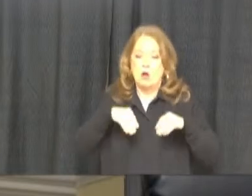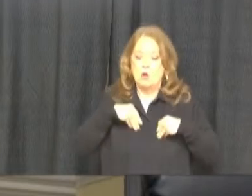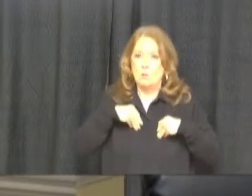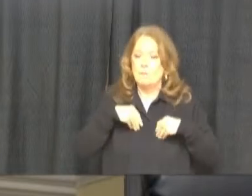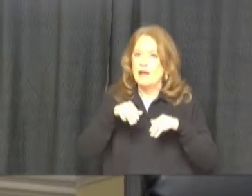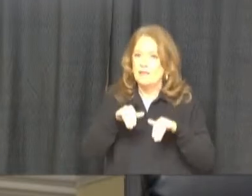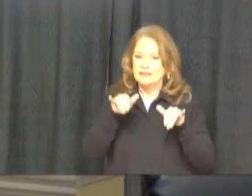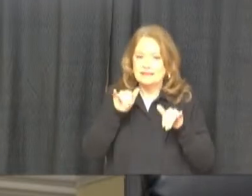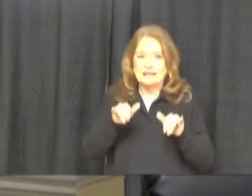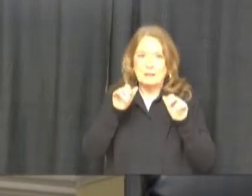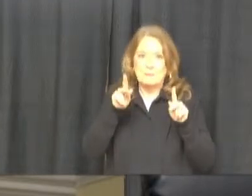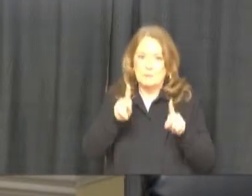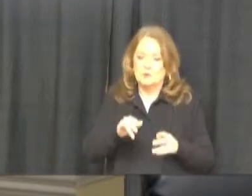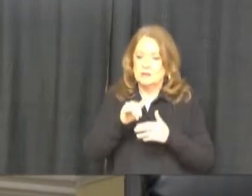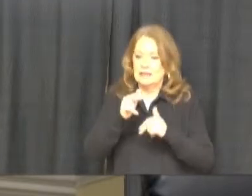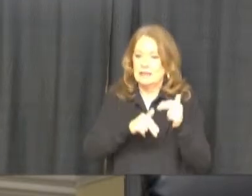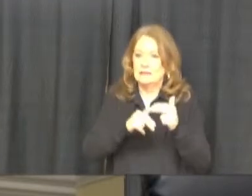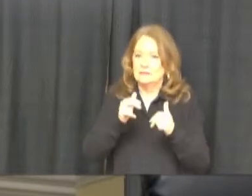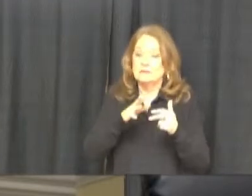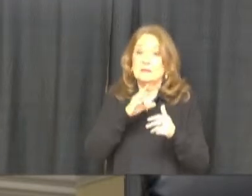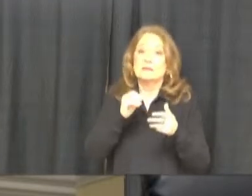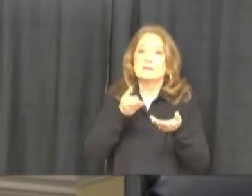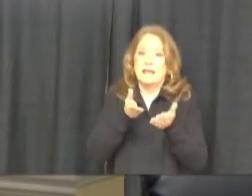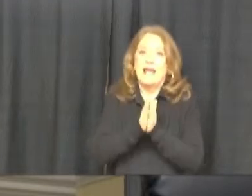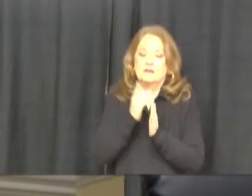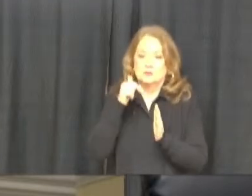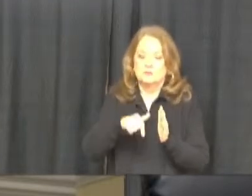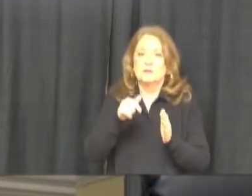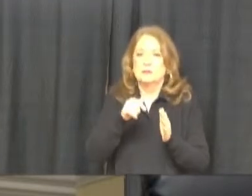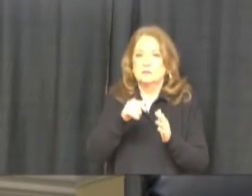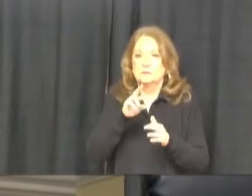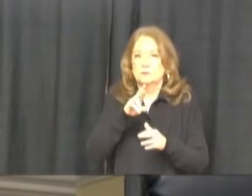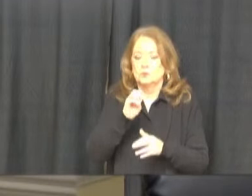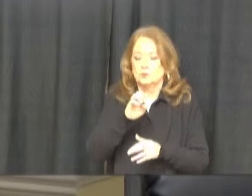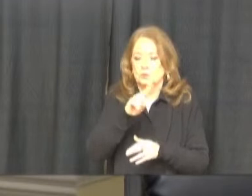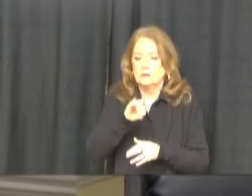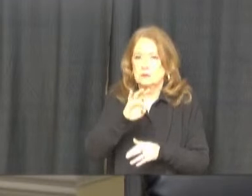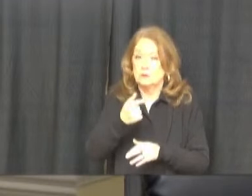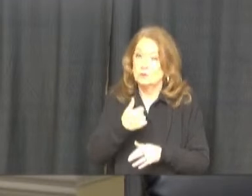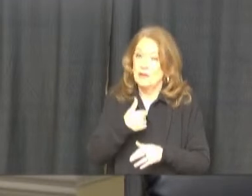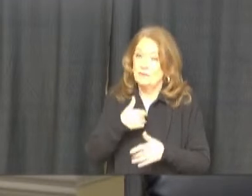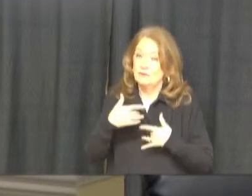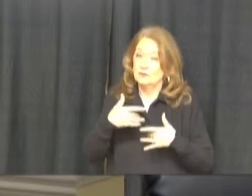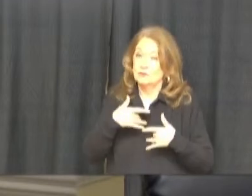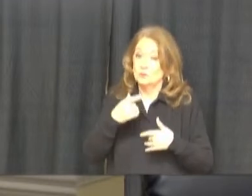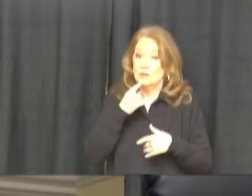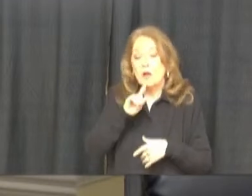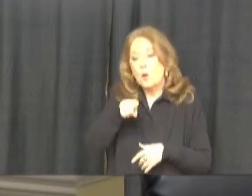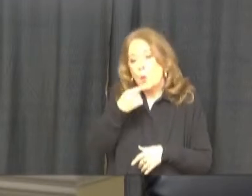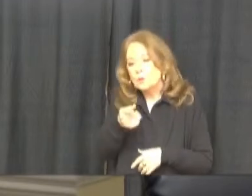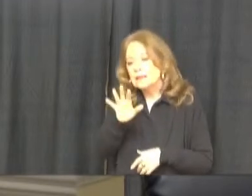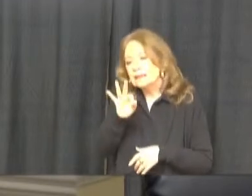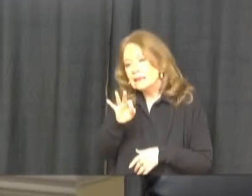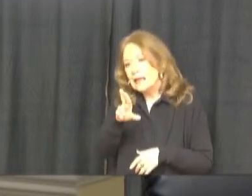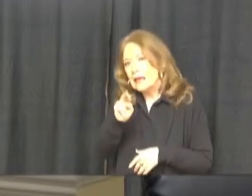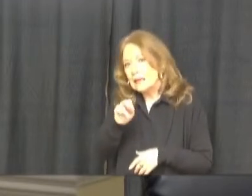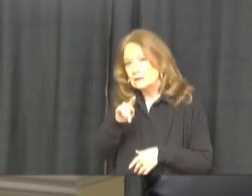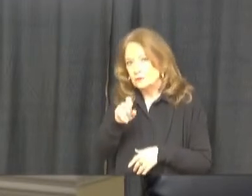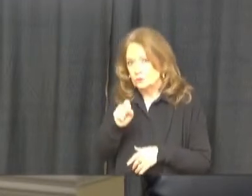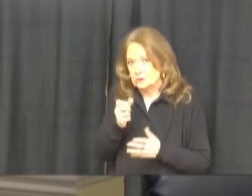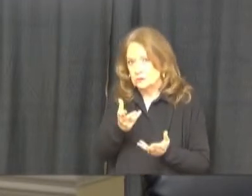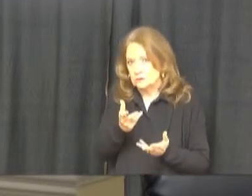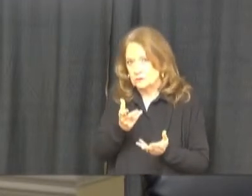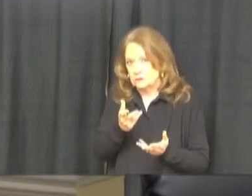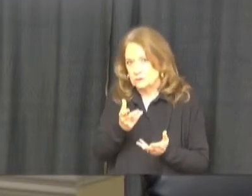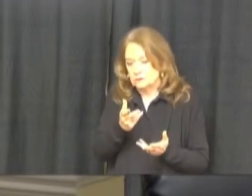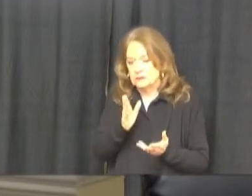person that has put in this request. So I just have a concern when we say only 9 units that they're